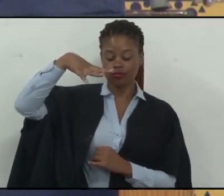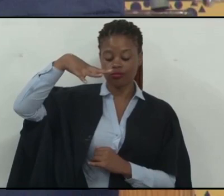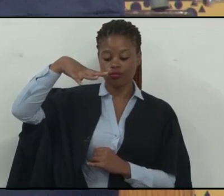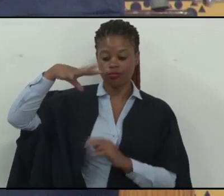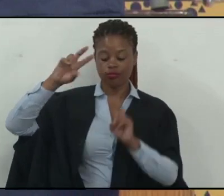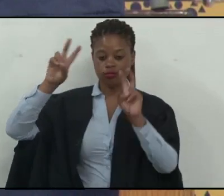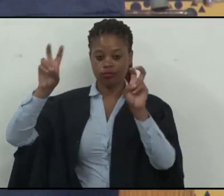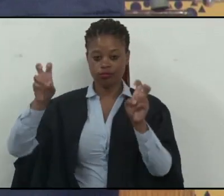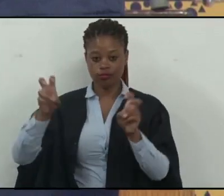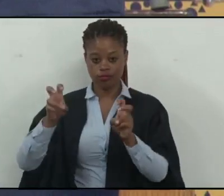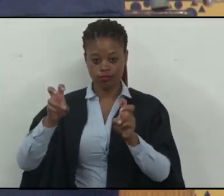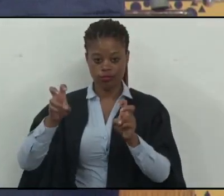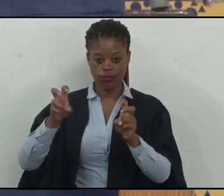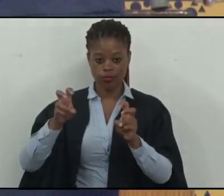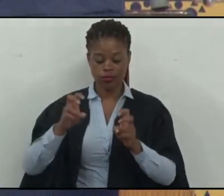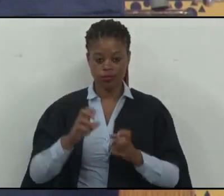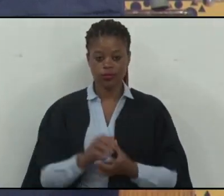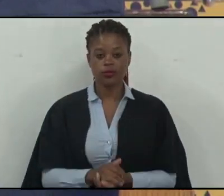Close quotes.